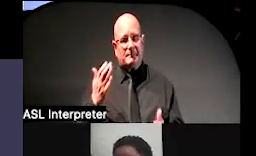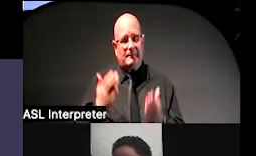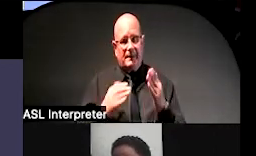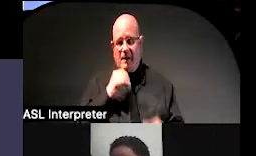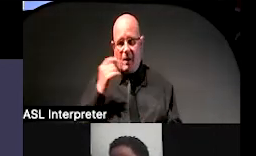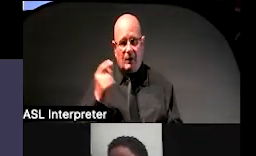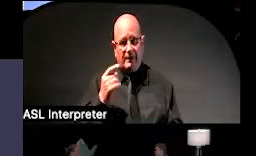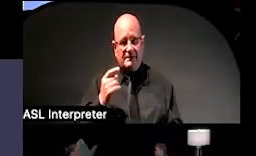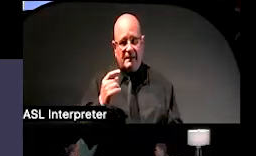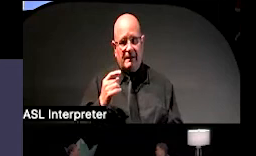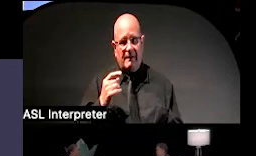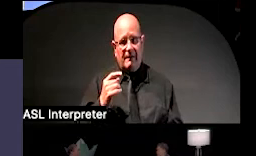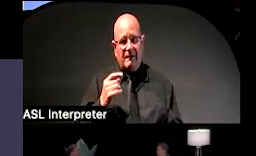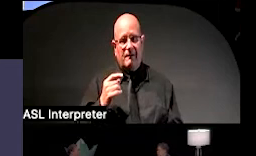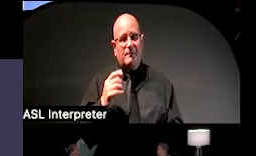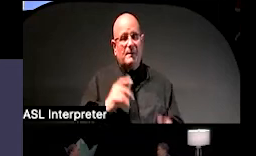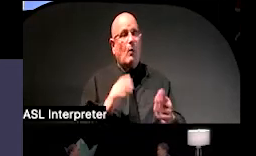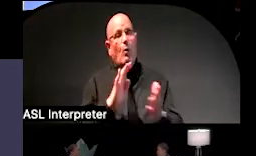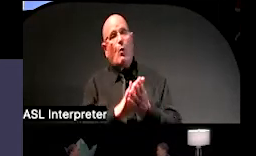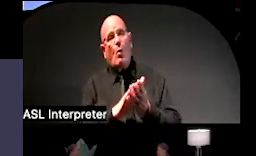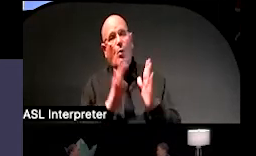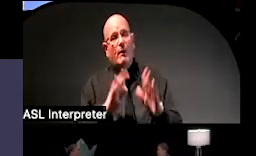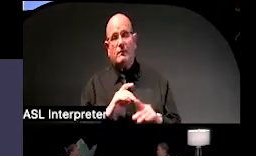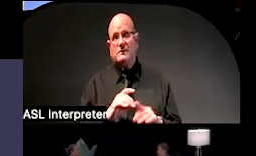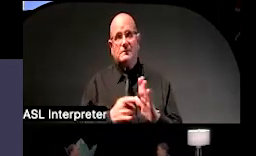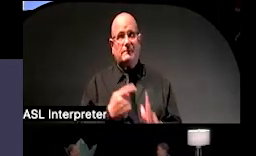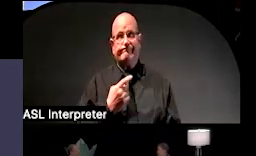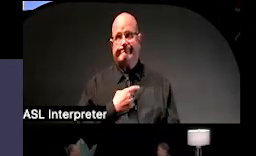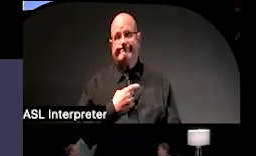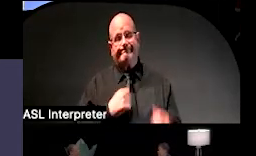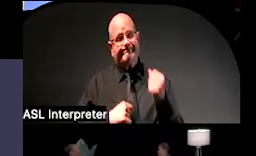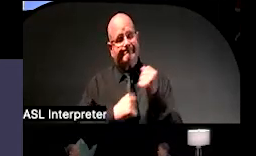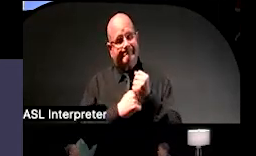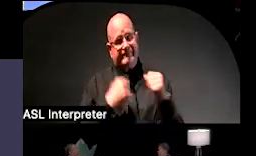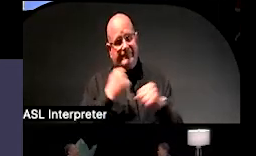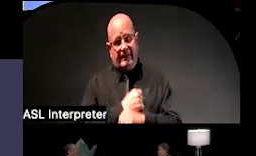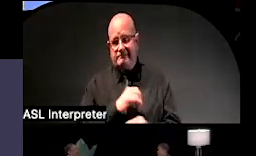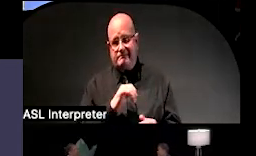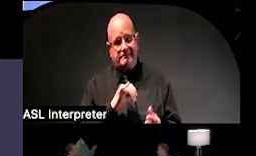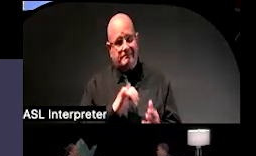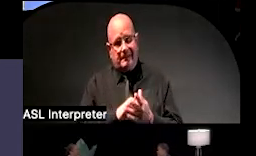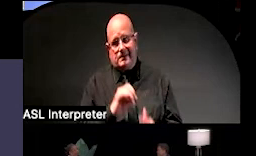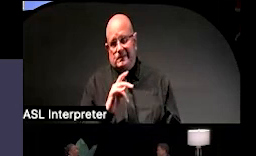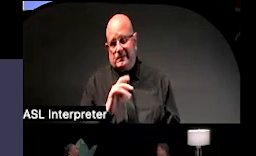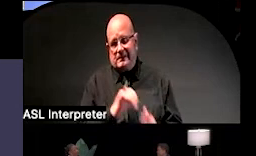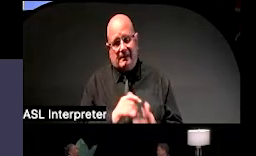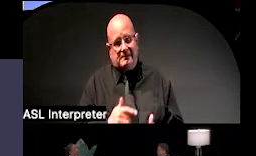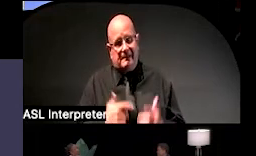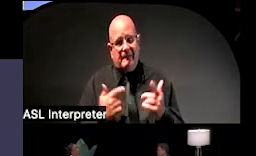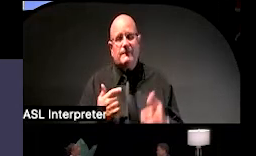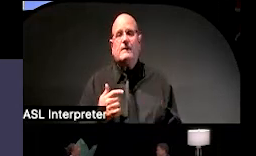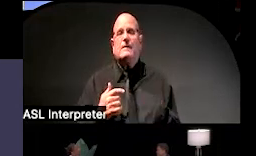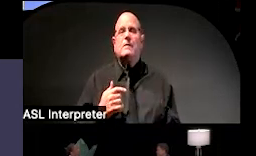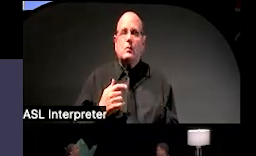cheering squad behind you, and you have to be okay with that. And how do you further the conversation when